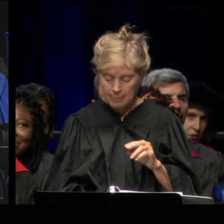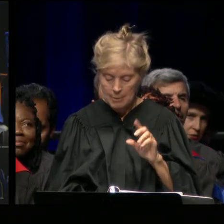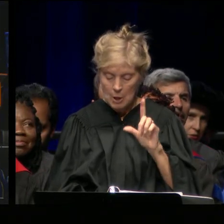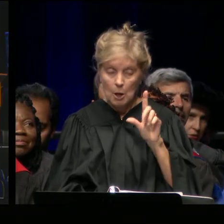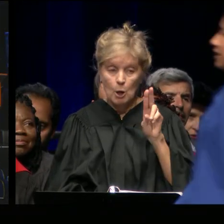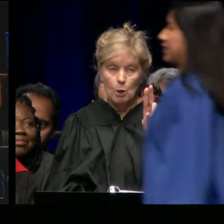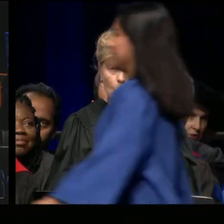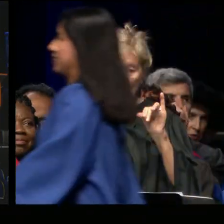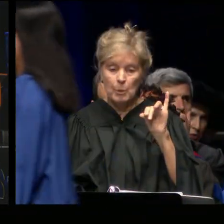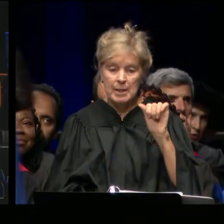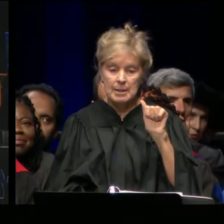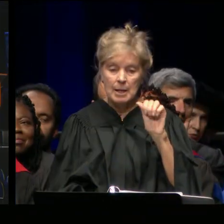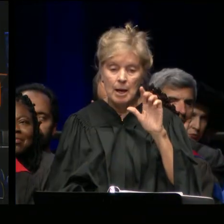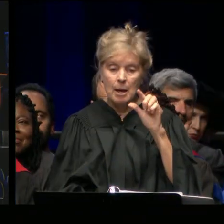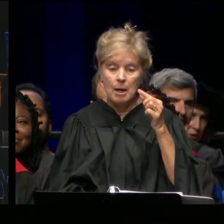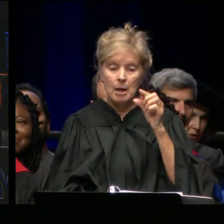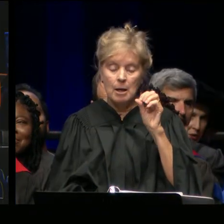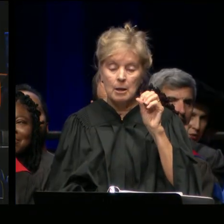Luisa Gonzalez.